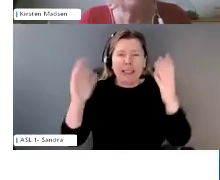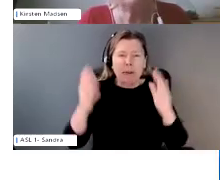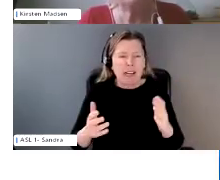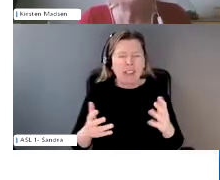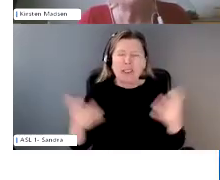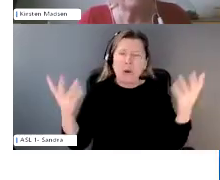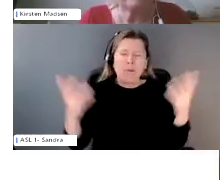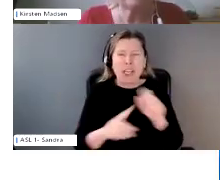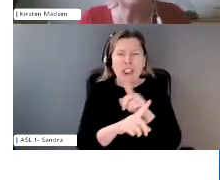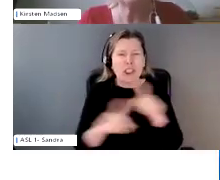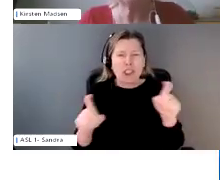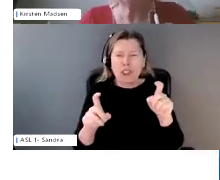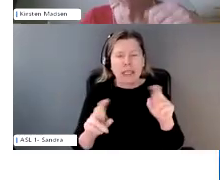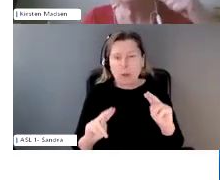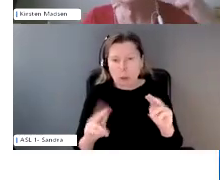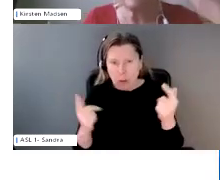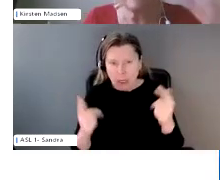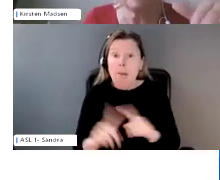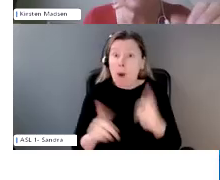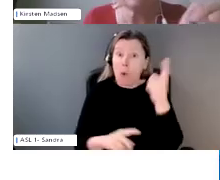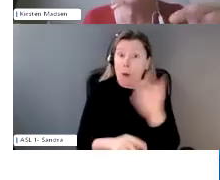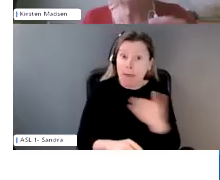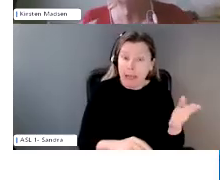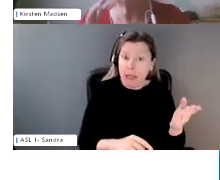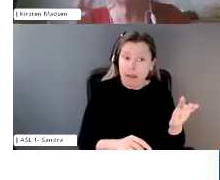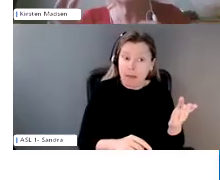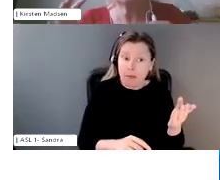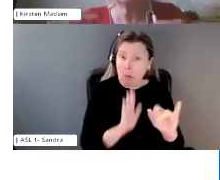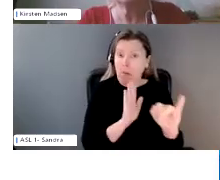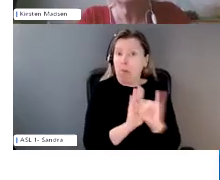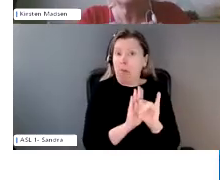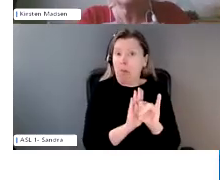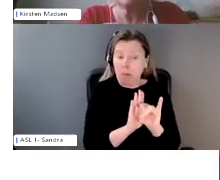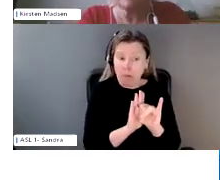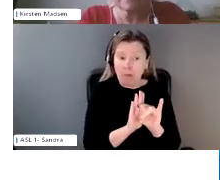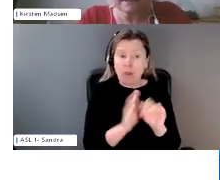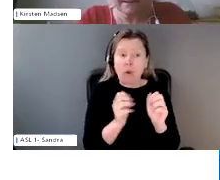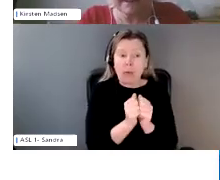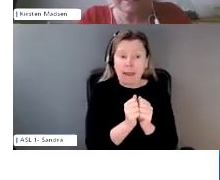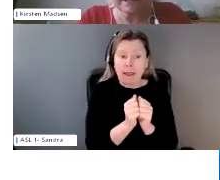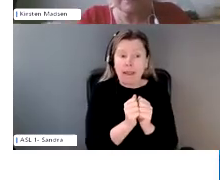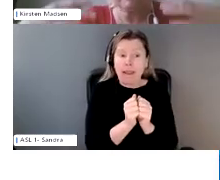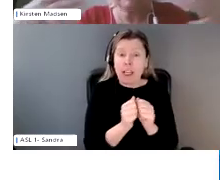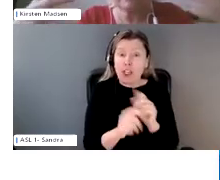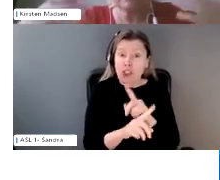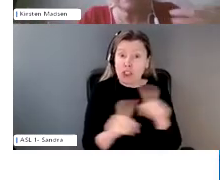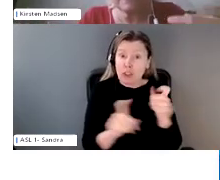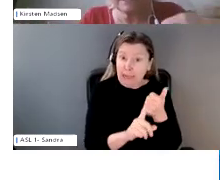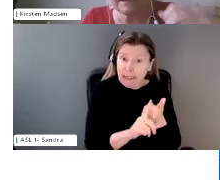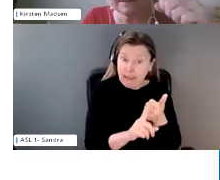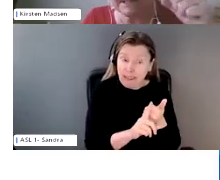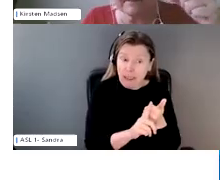So one of the things that did come out, though, so with regard to the survey itself, though it